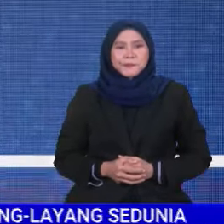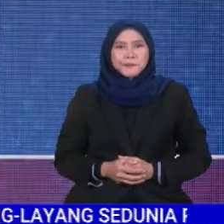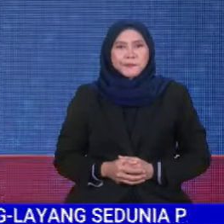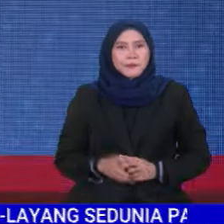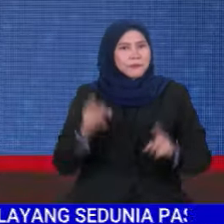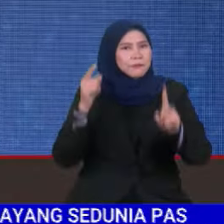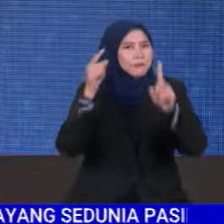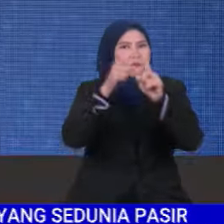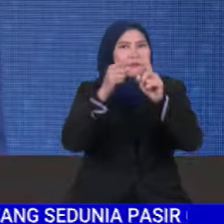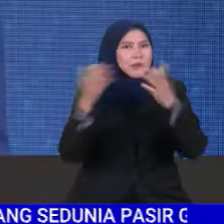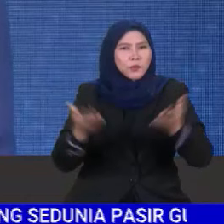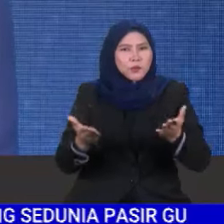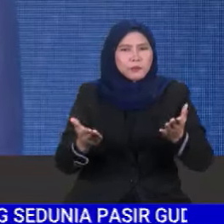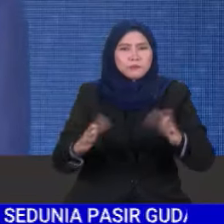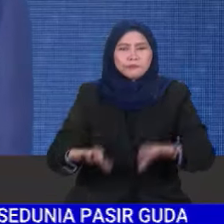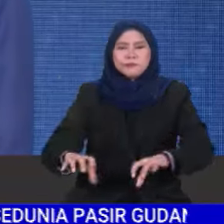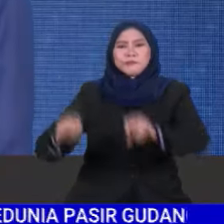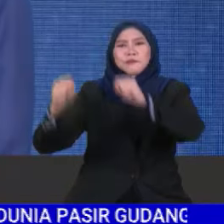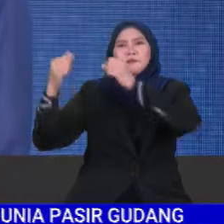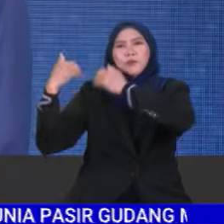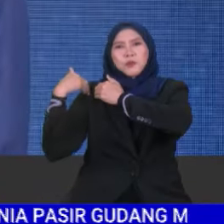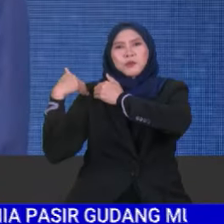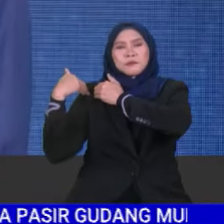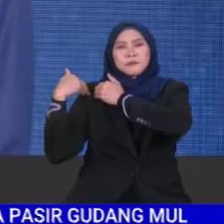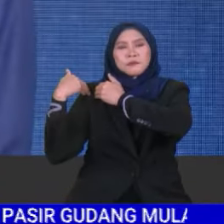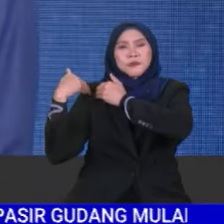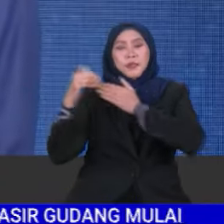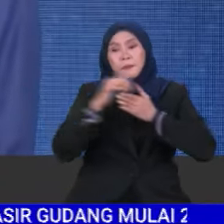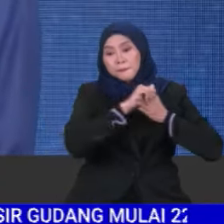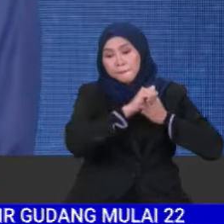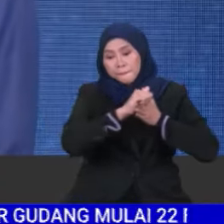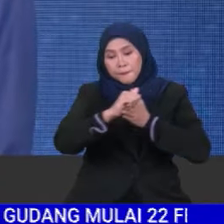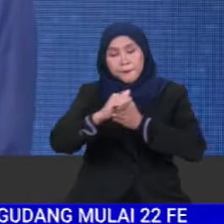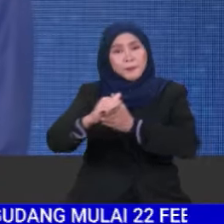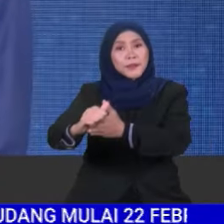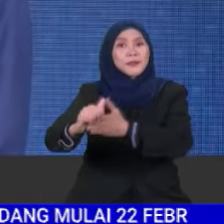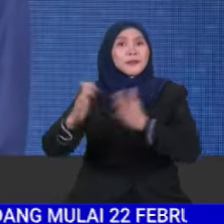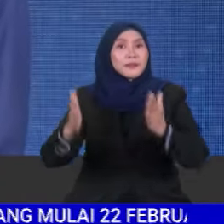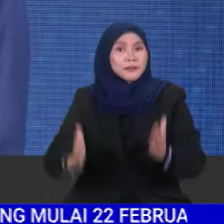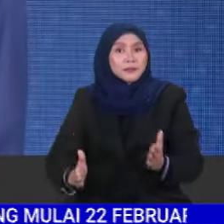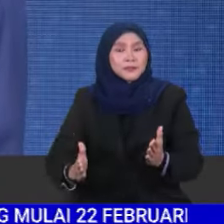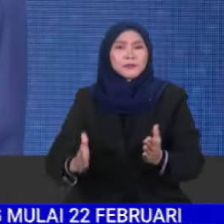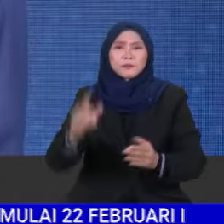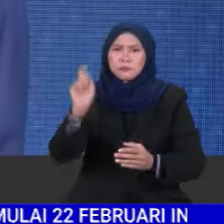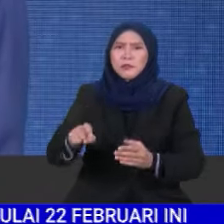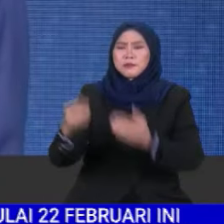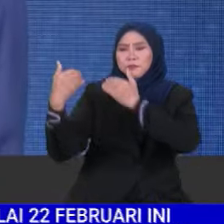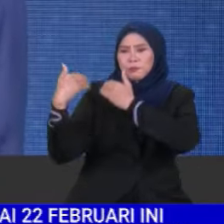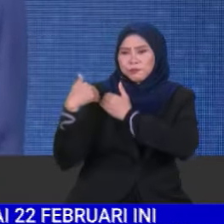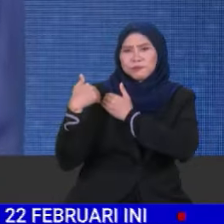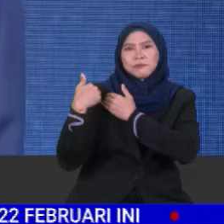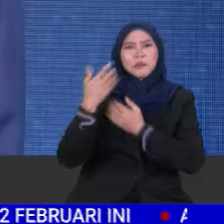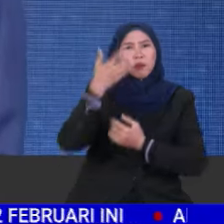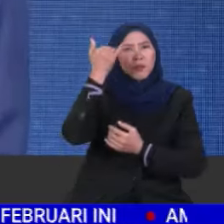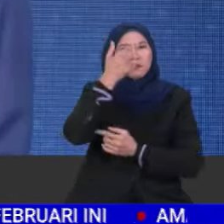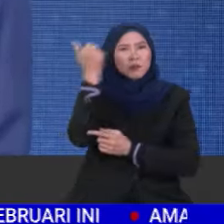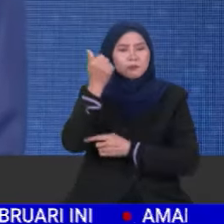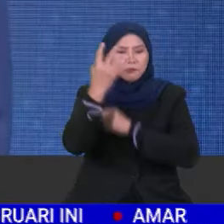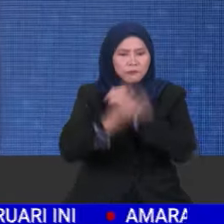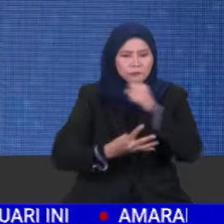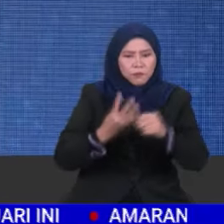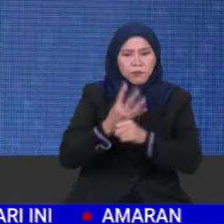Accountability. Leaders are not only accountable once in 4 or 5 years to their people. Leaders